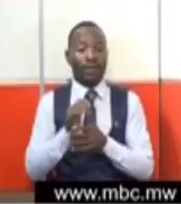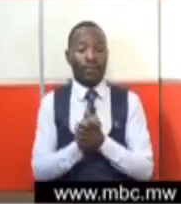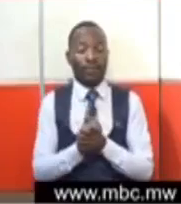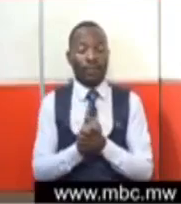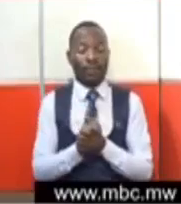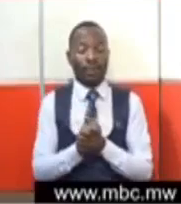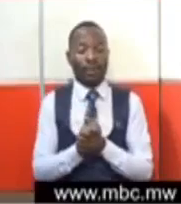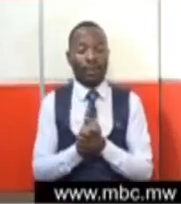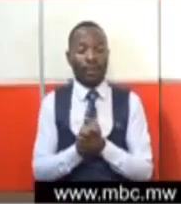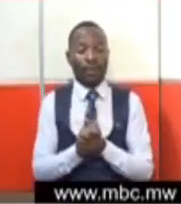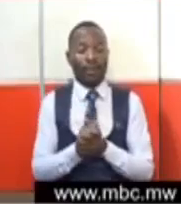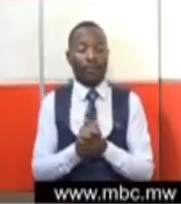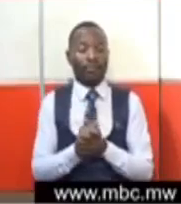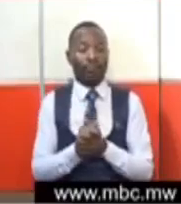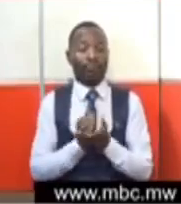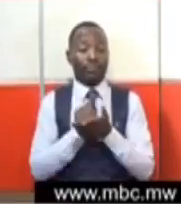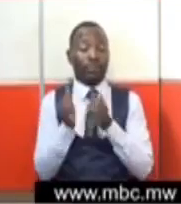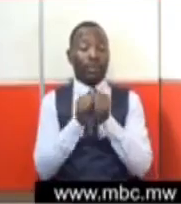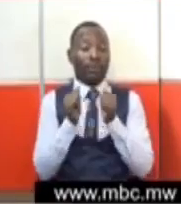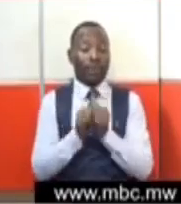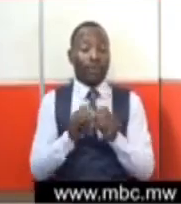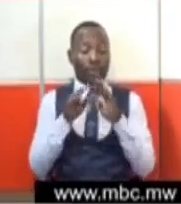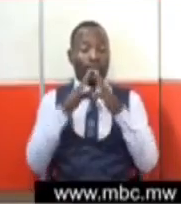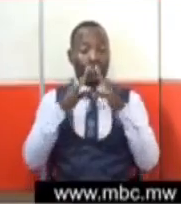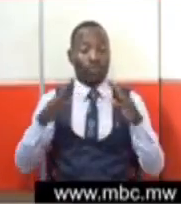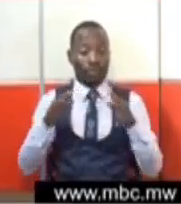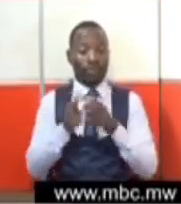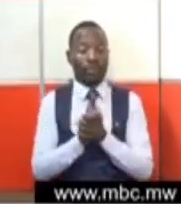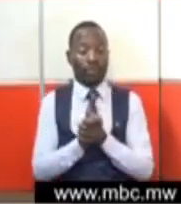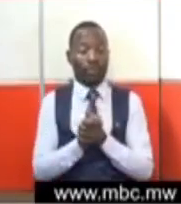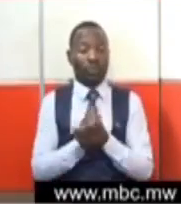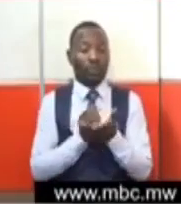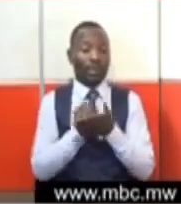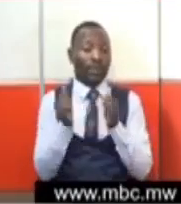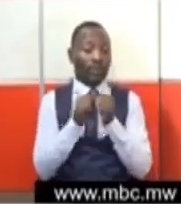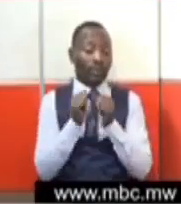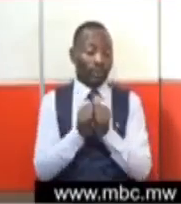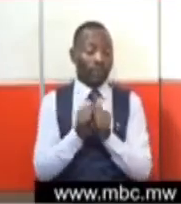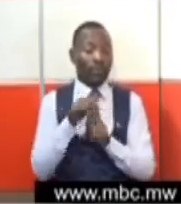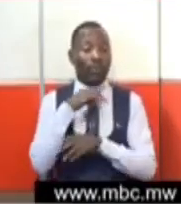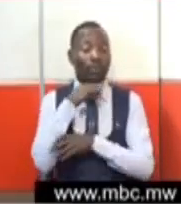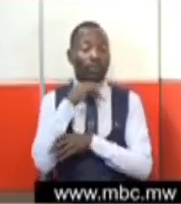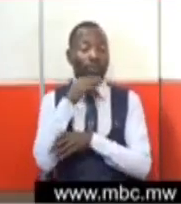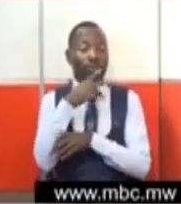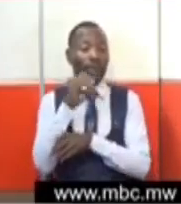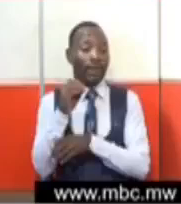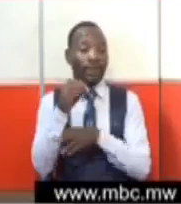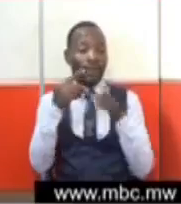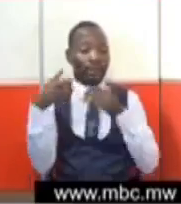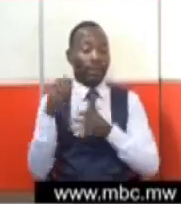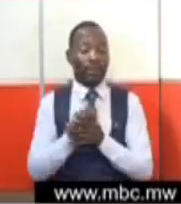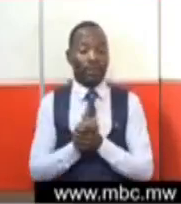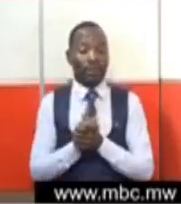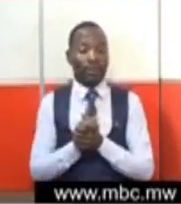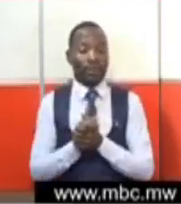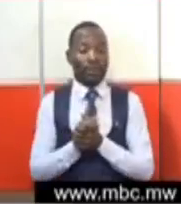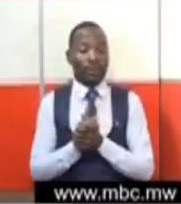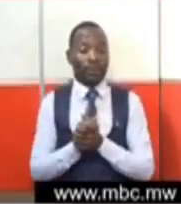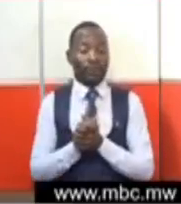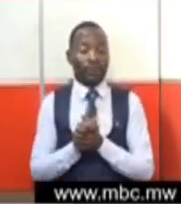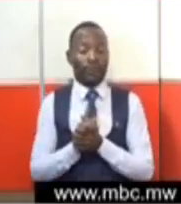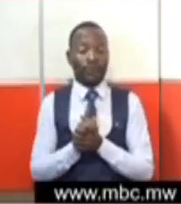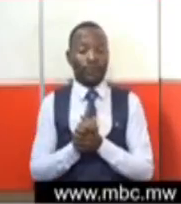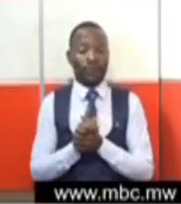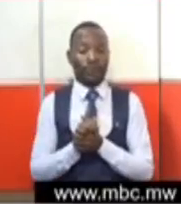symposium is sustainable and affordable housing in pursuit of Malawi 2063. Details in this report found